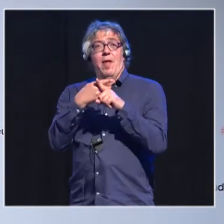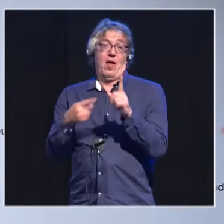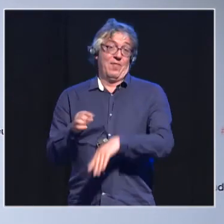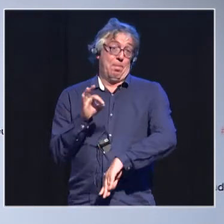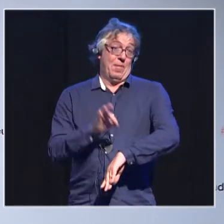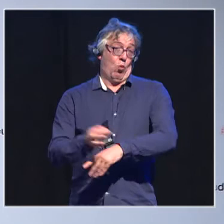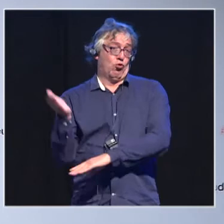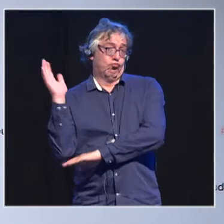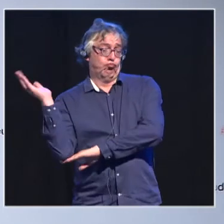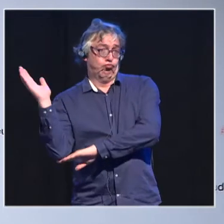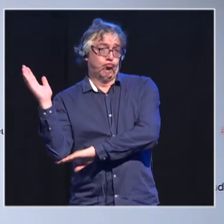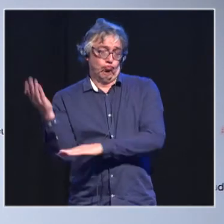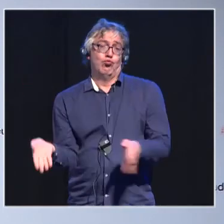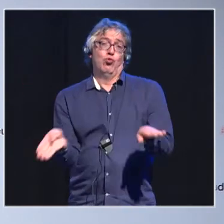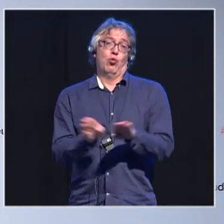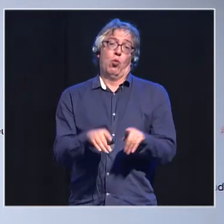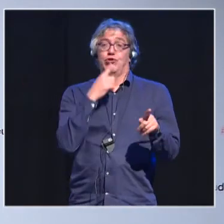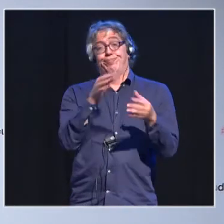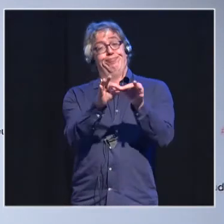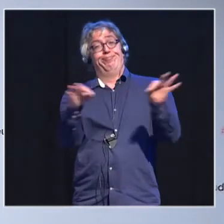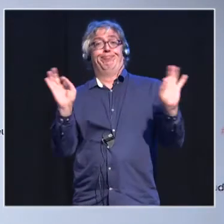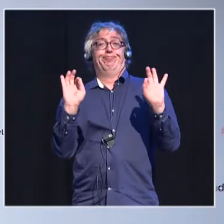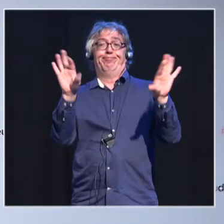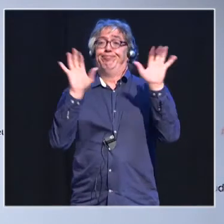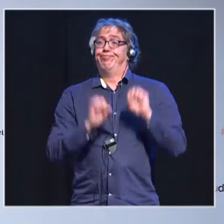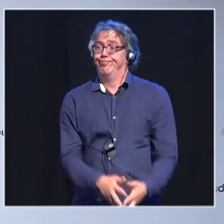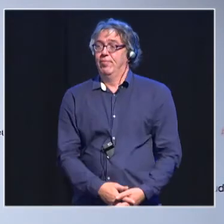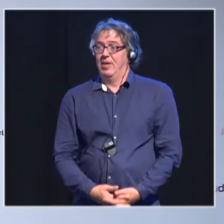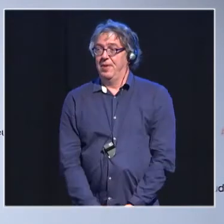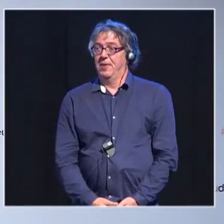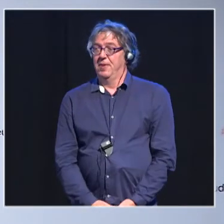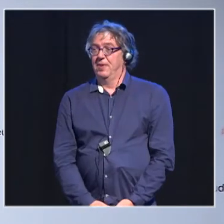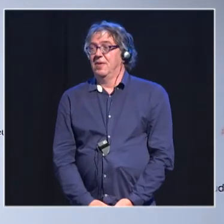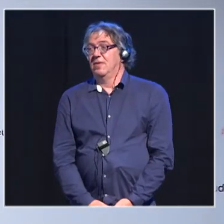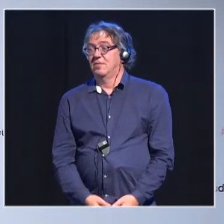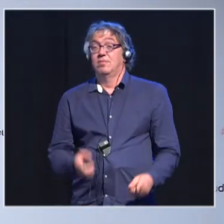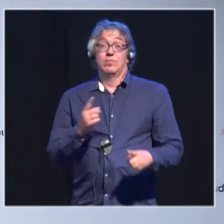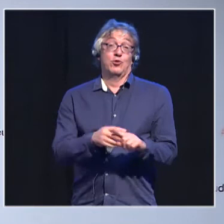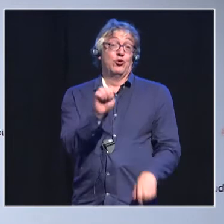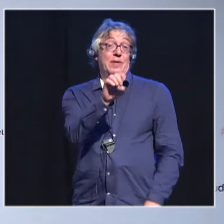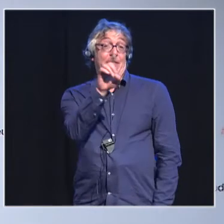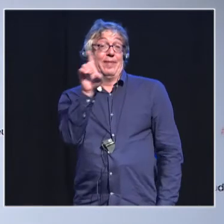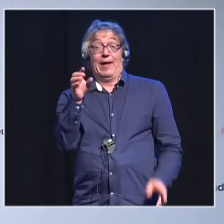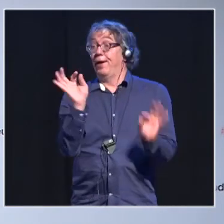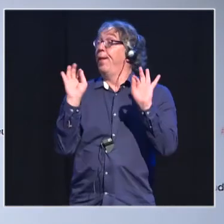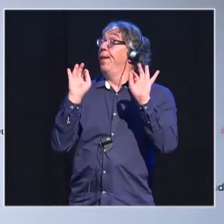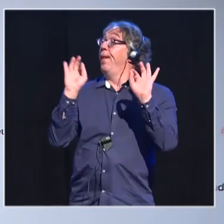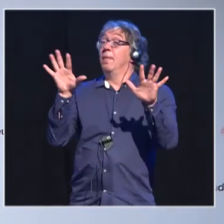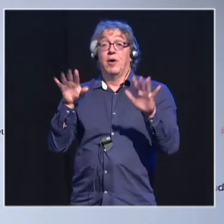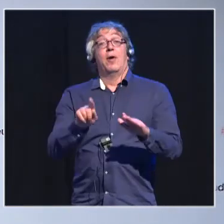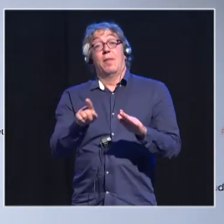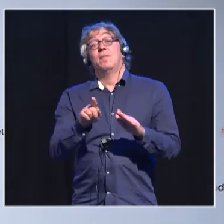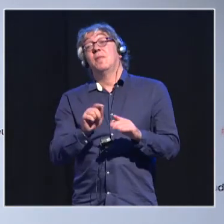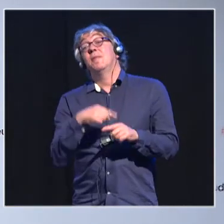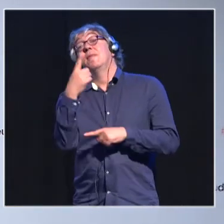your closing remarks, what you'd like to leave the audience with, and what you'd like to leave EDD with before we meet again next year